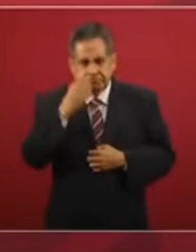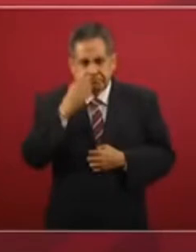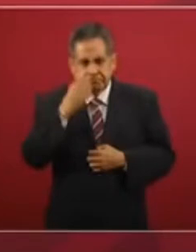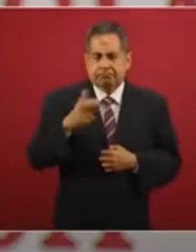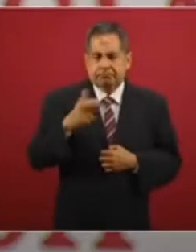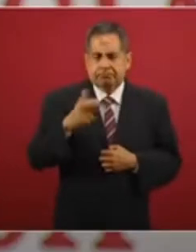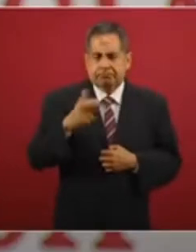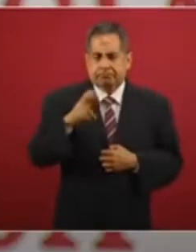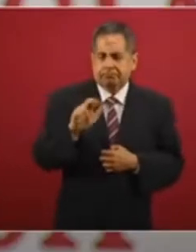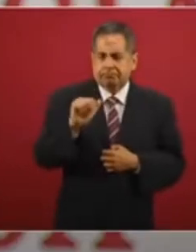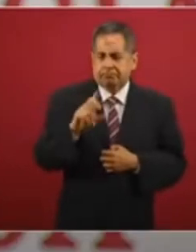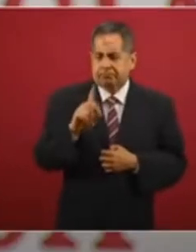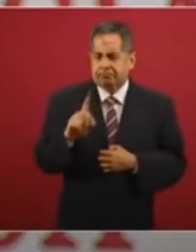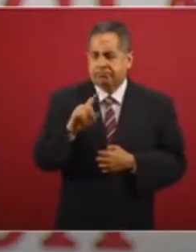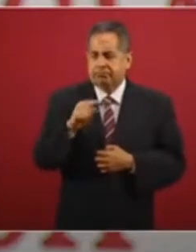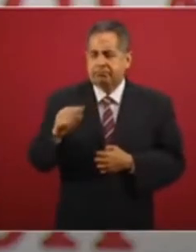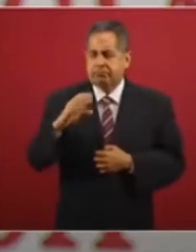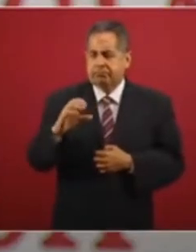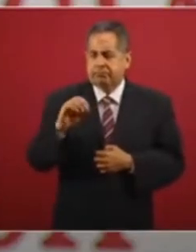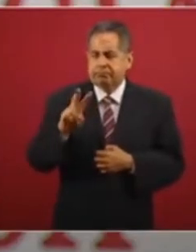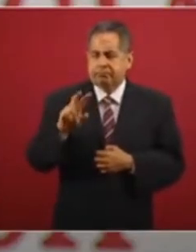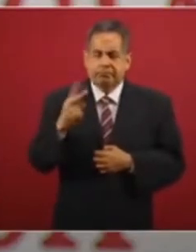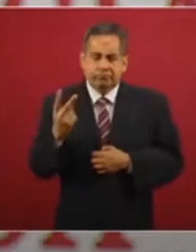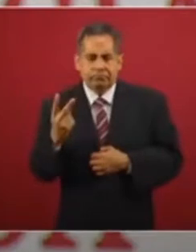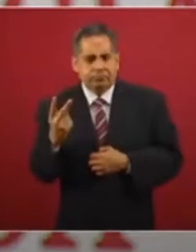GRD 11-OV2.